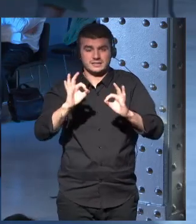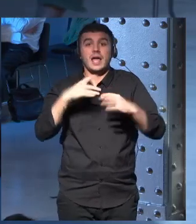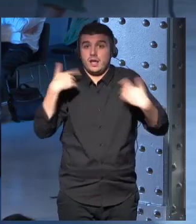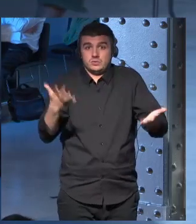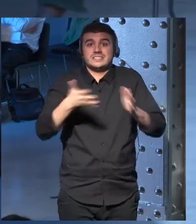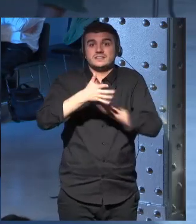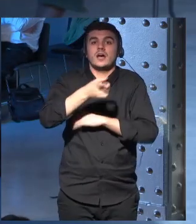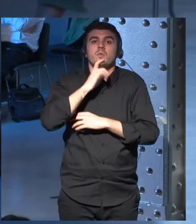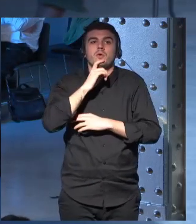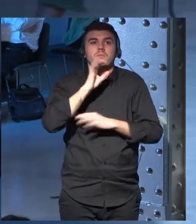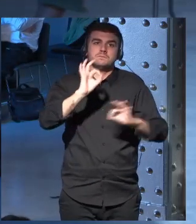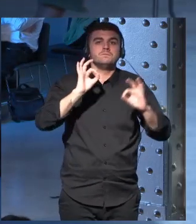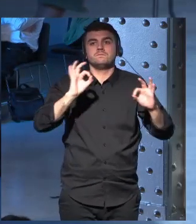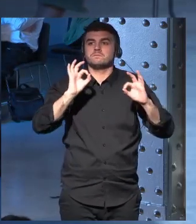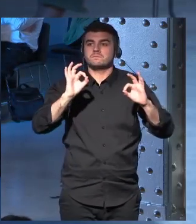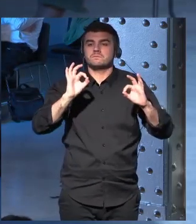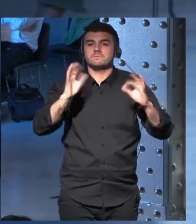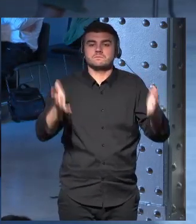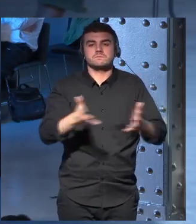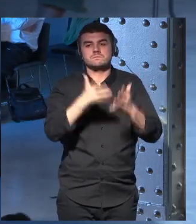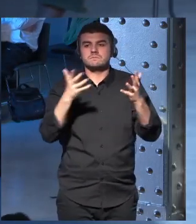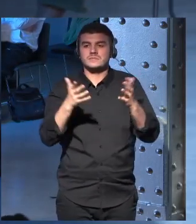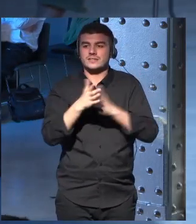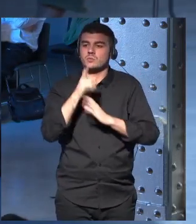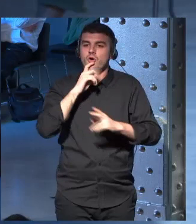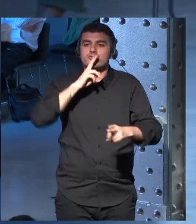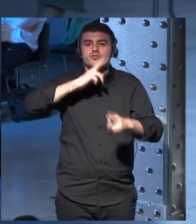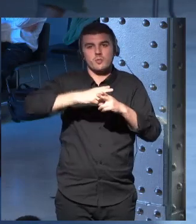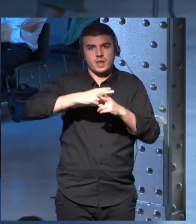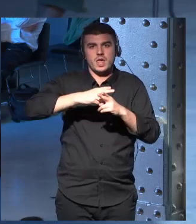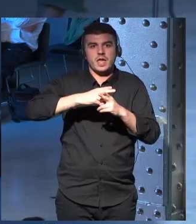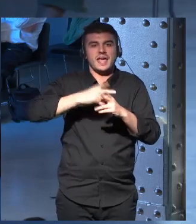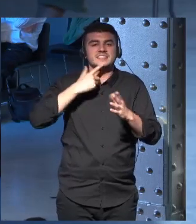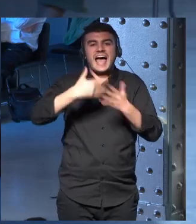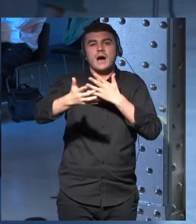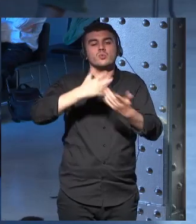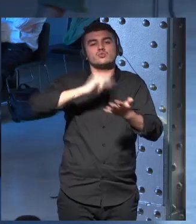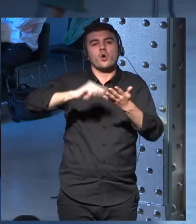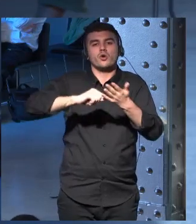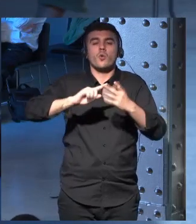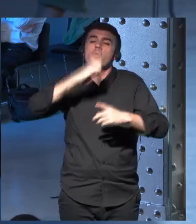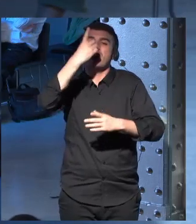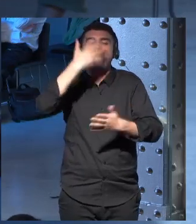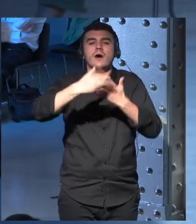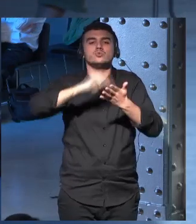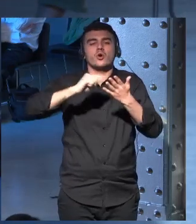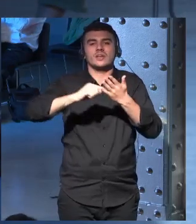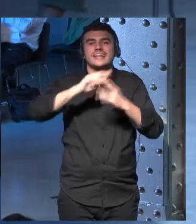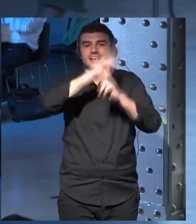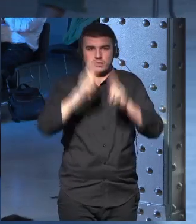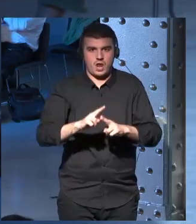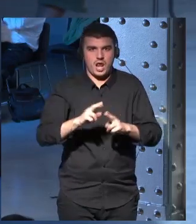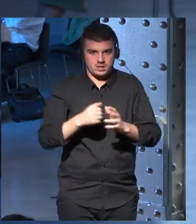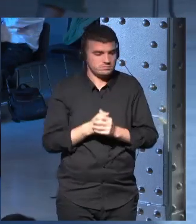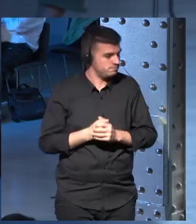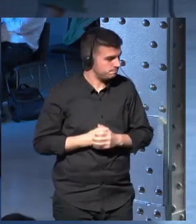an international author, a term which does not have a precise meaning except that to be